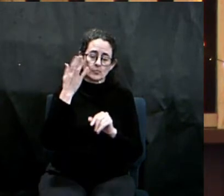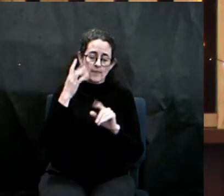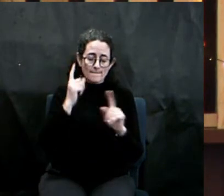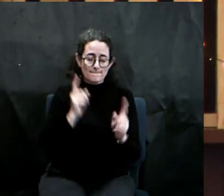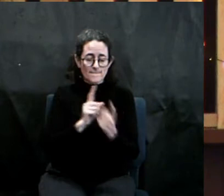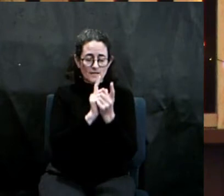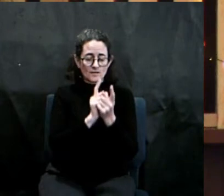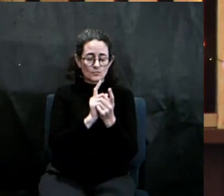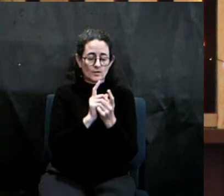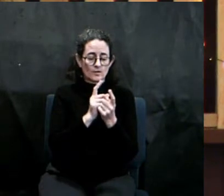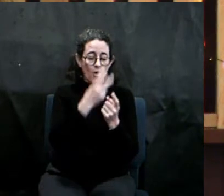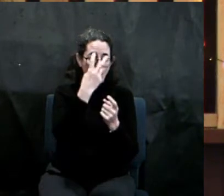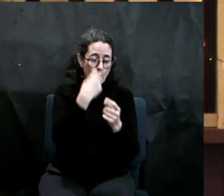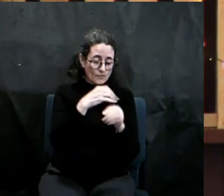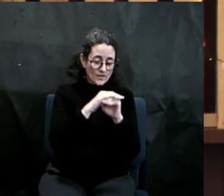who are new to them.